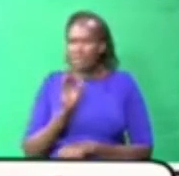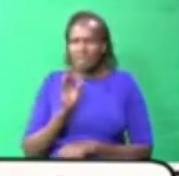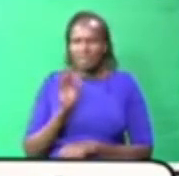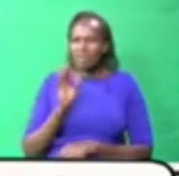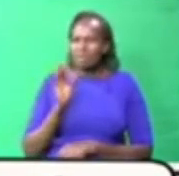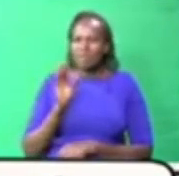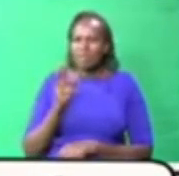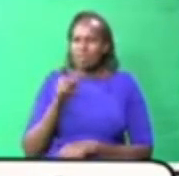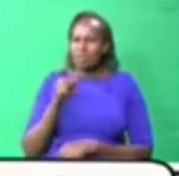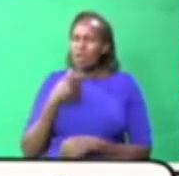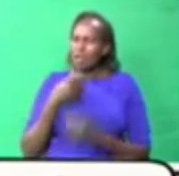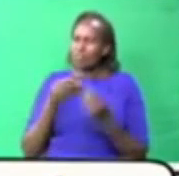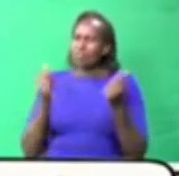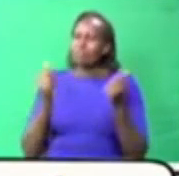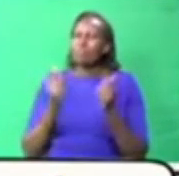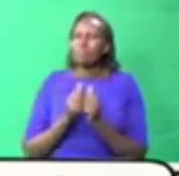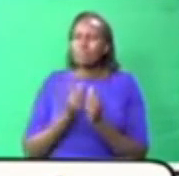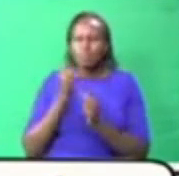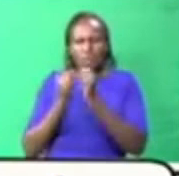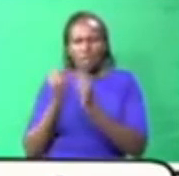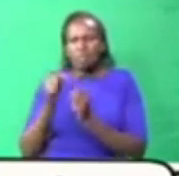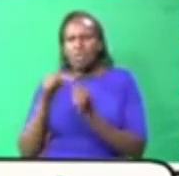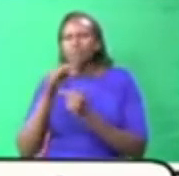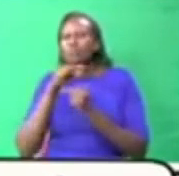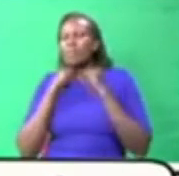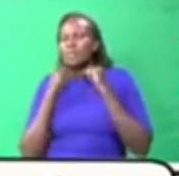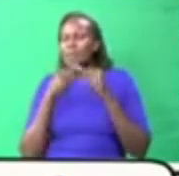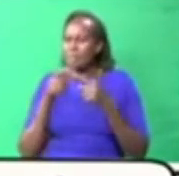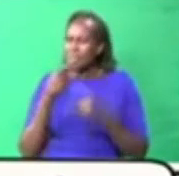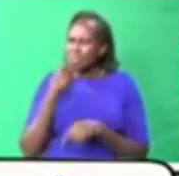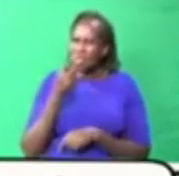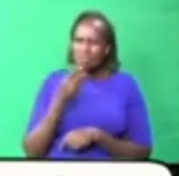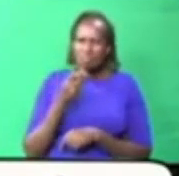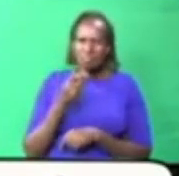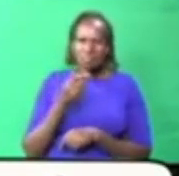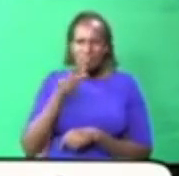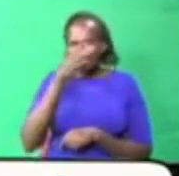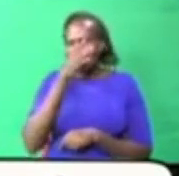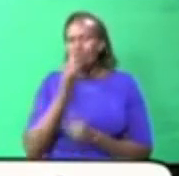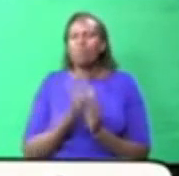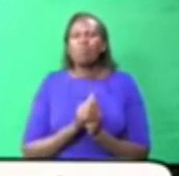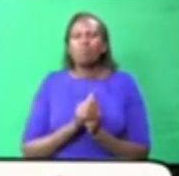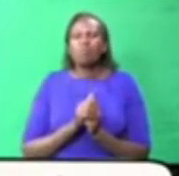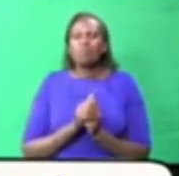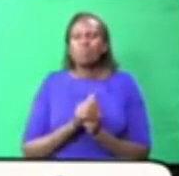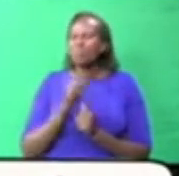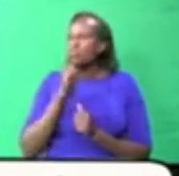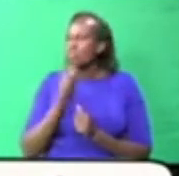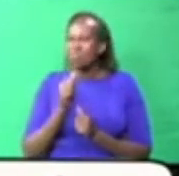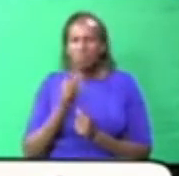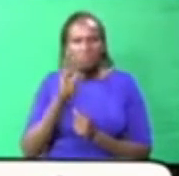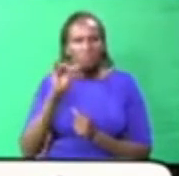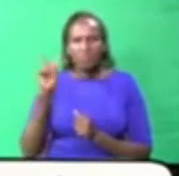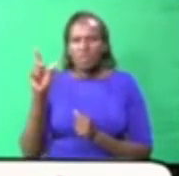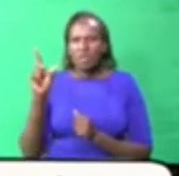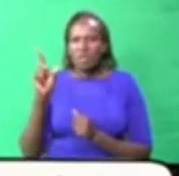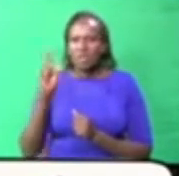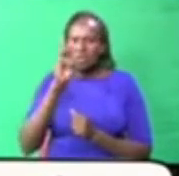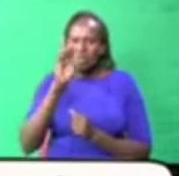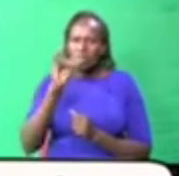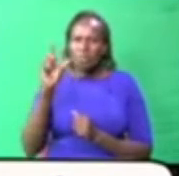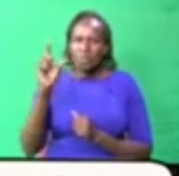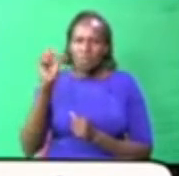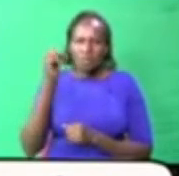ndio kuna suluhisho langu. Unakimbia kwake. Lakini nikwambie, it is a deception and that is not the will of God. Mungu anawaambia